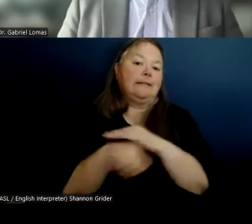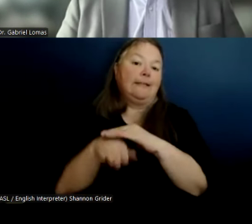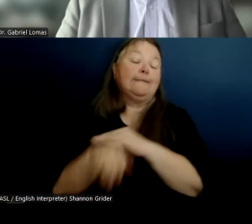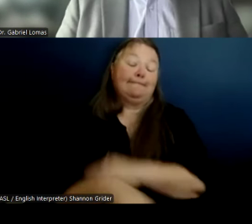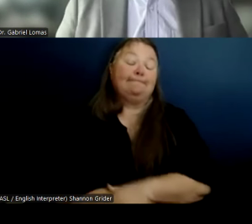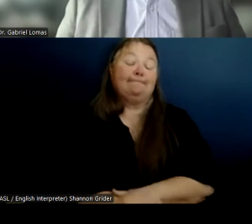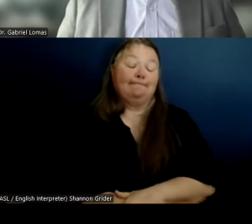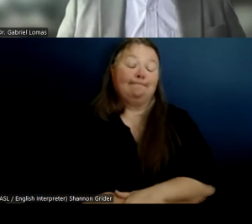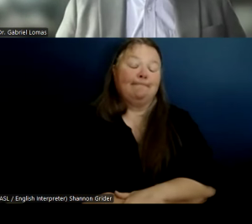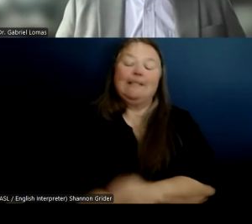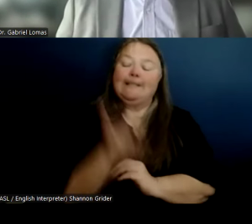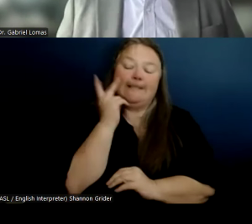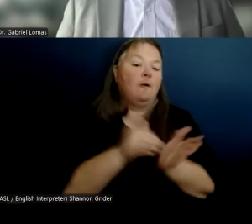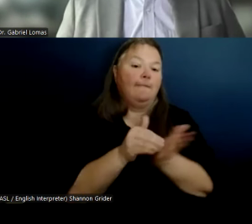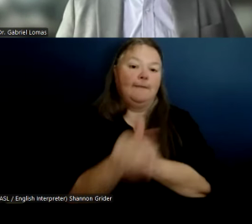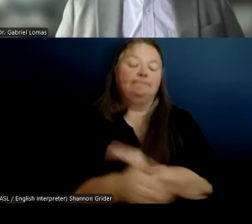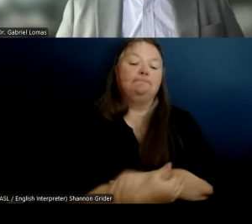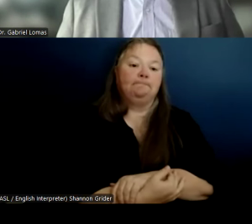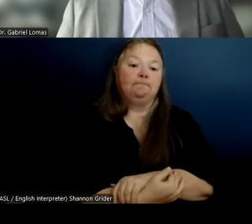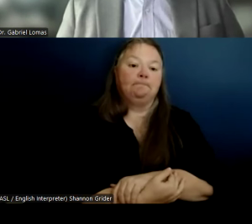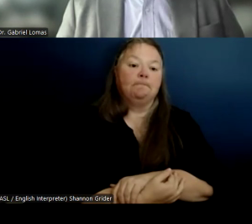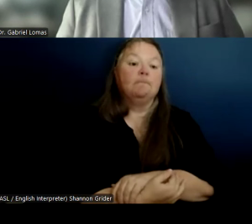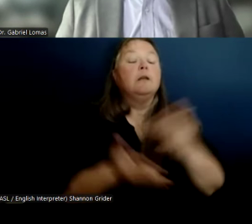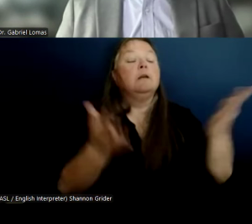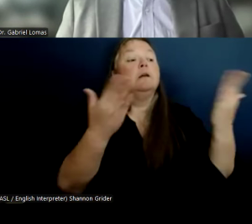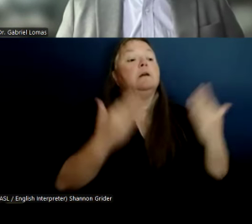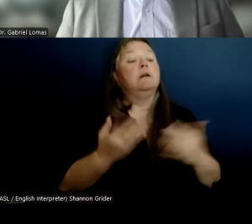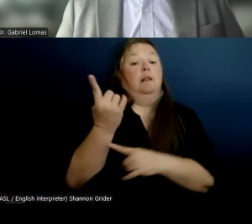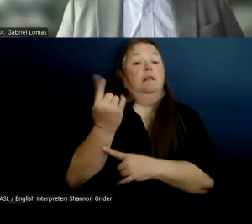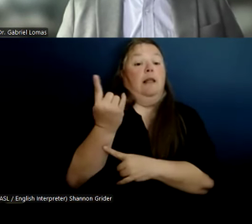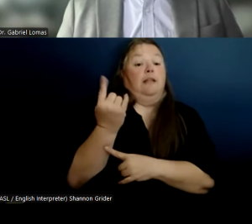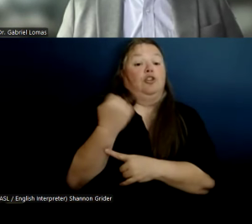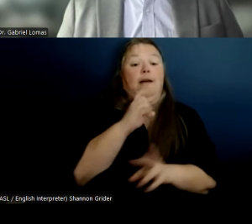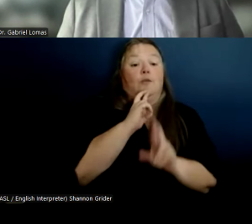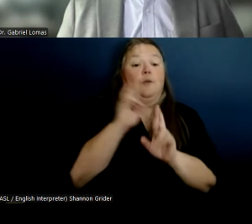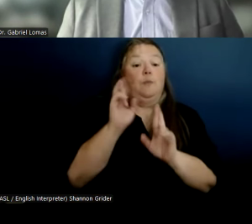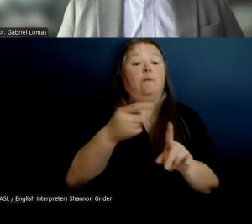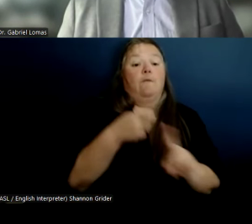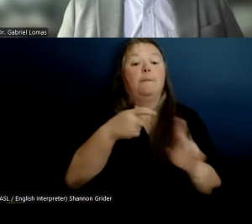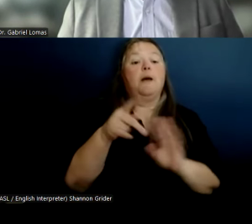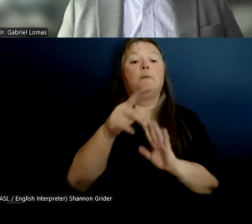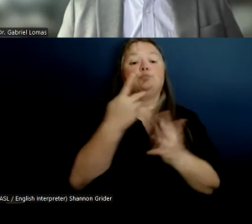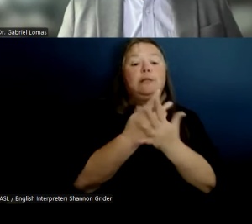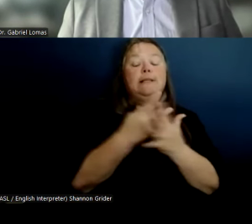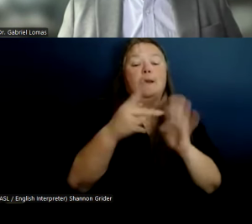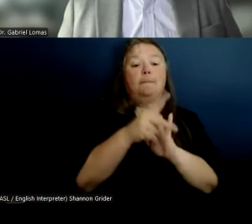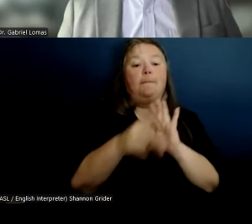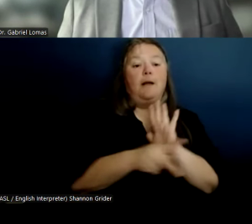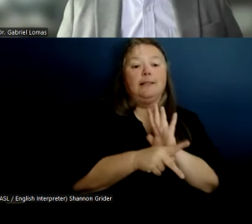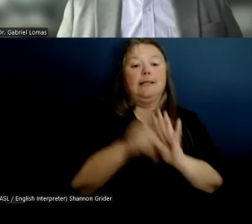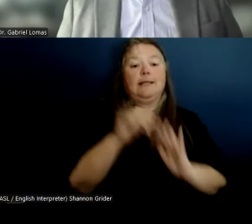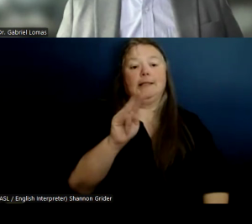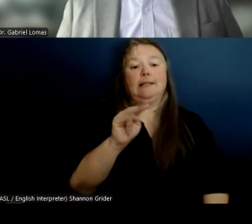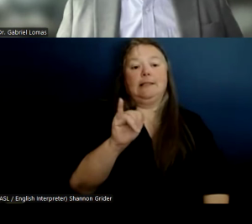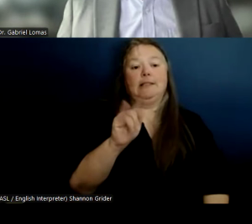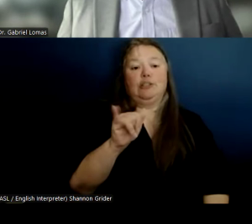Now, Prison Policy Initiative, just from a report last year, they estimate over 1.9 million prisoners in state and federal prisons.